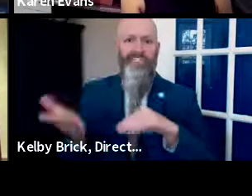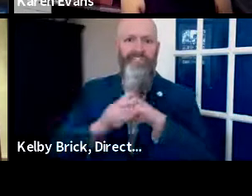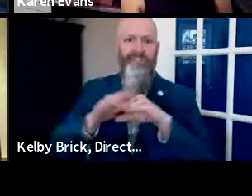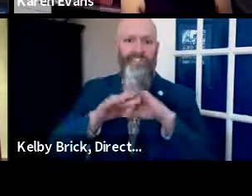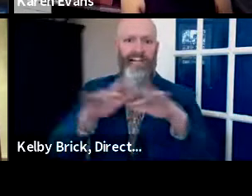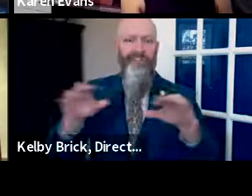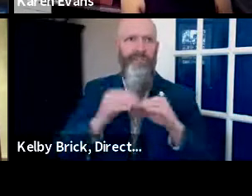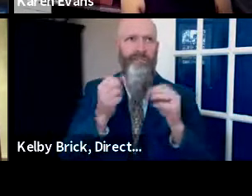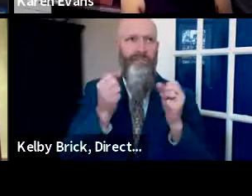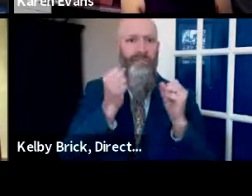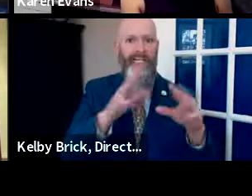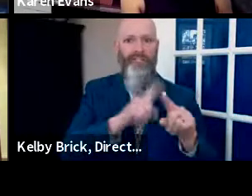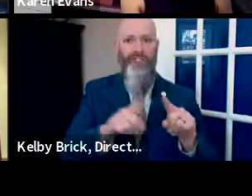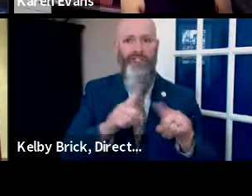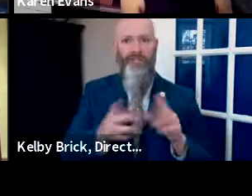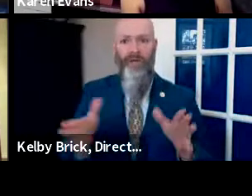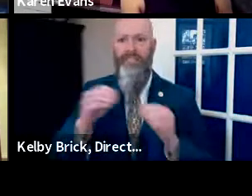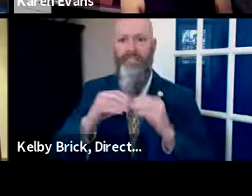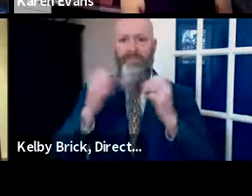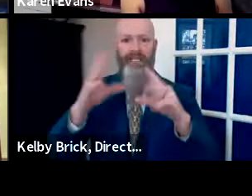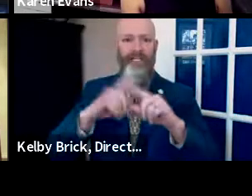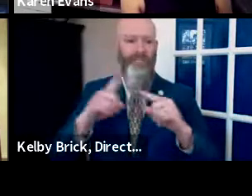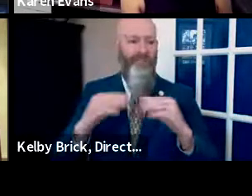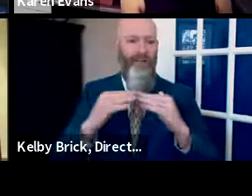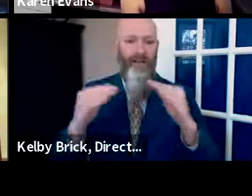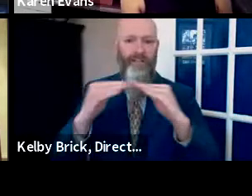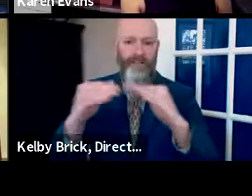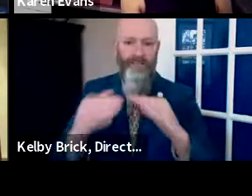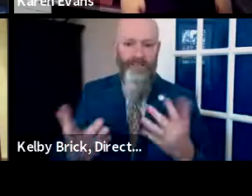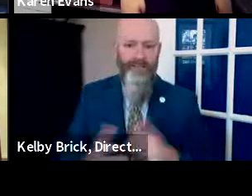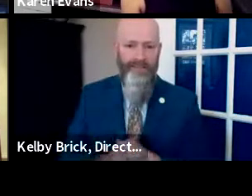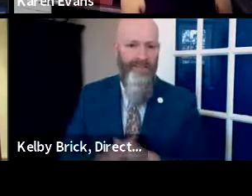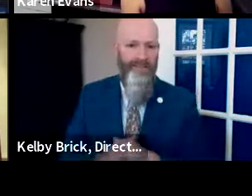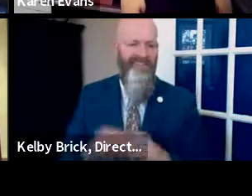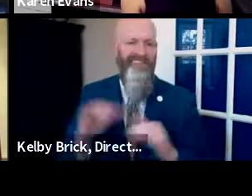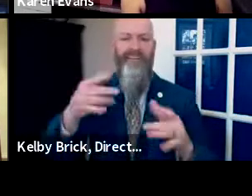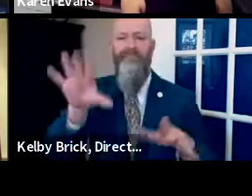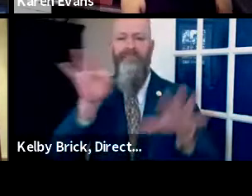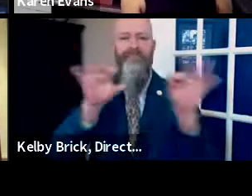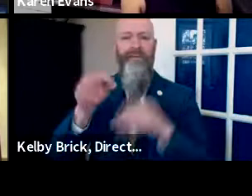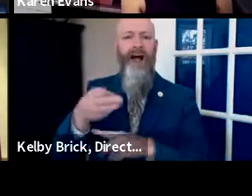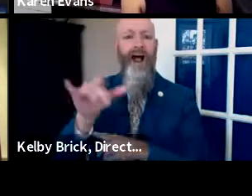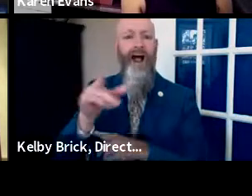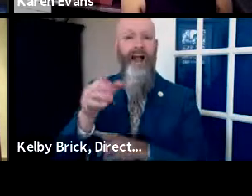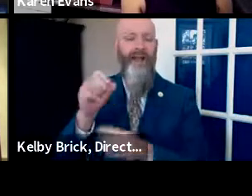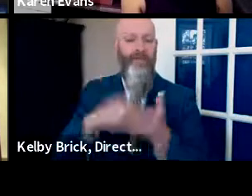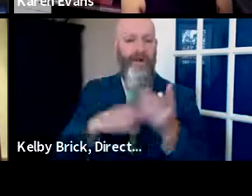Not other states are this way.